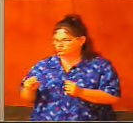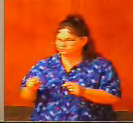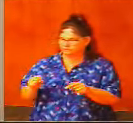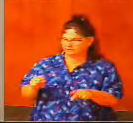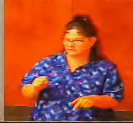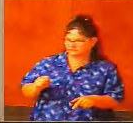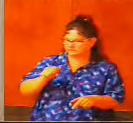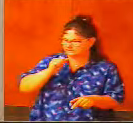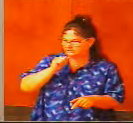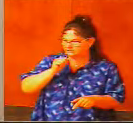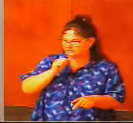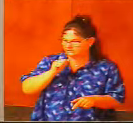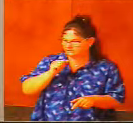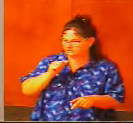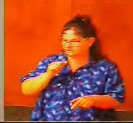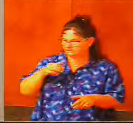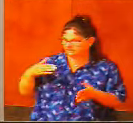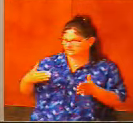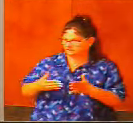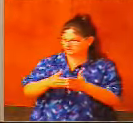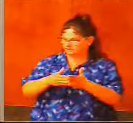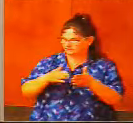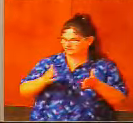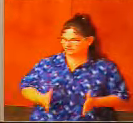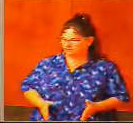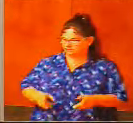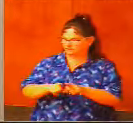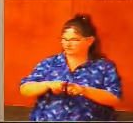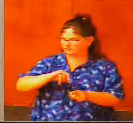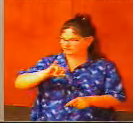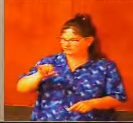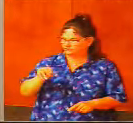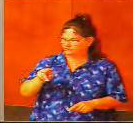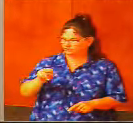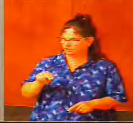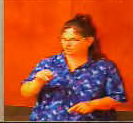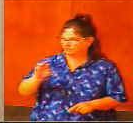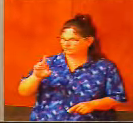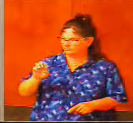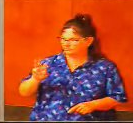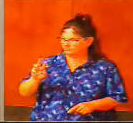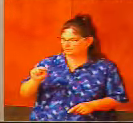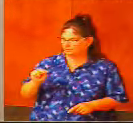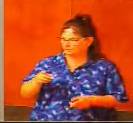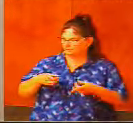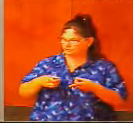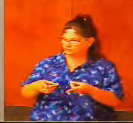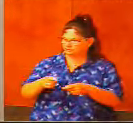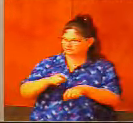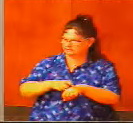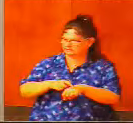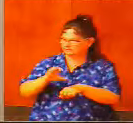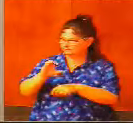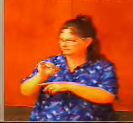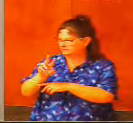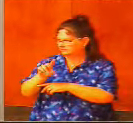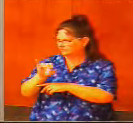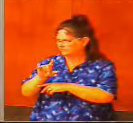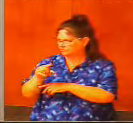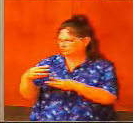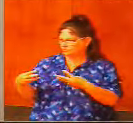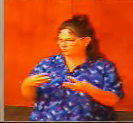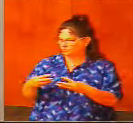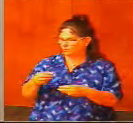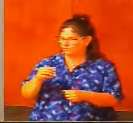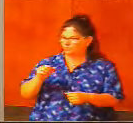an insurrectionist like John Brown in the days of the Civil War, or Timothy